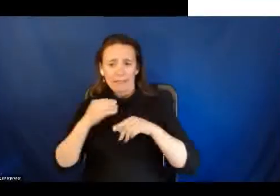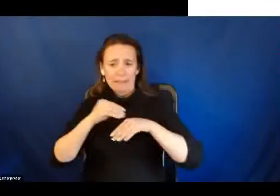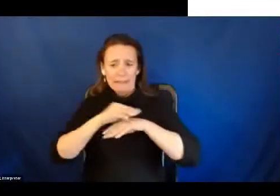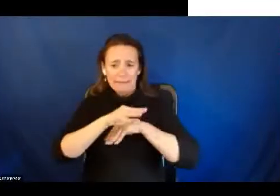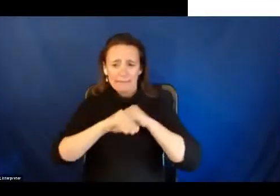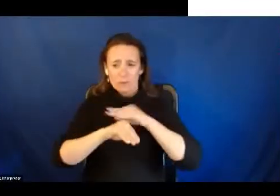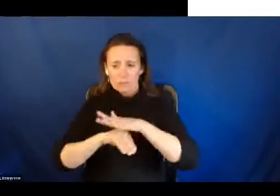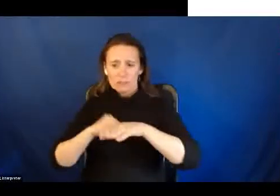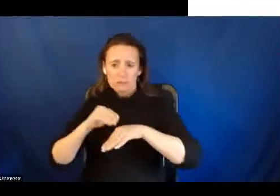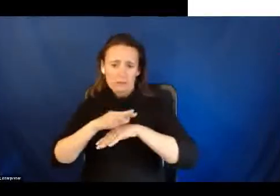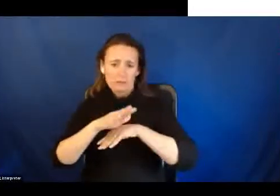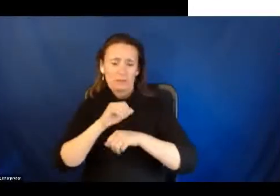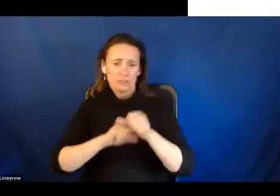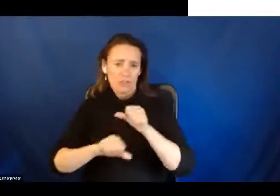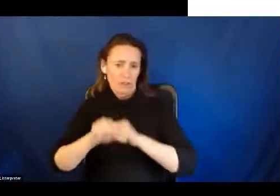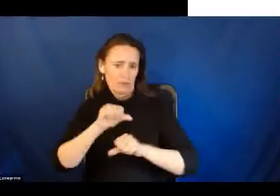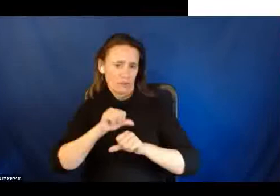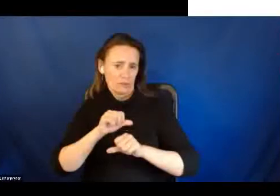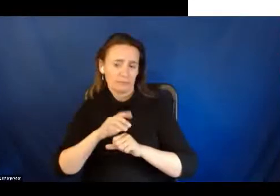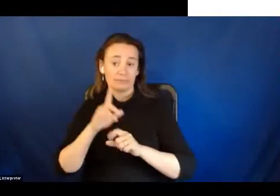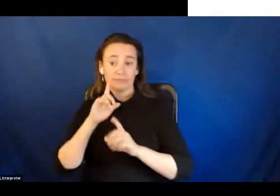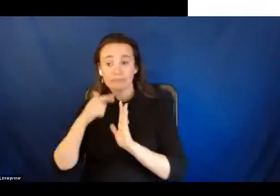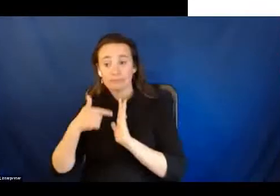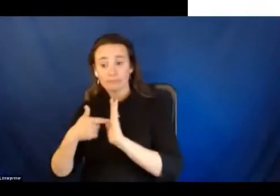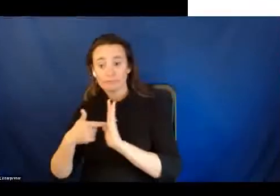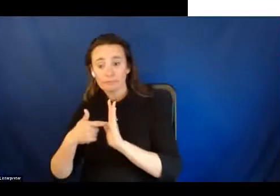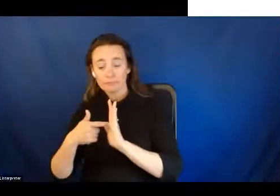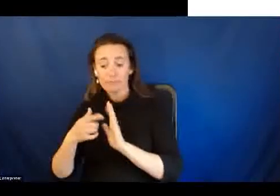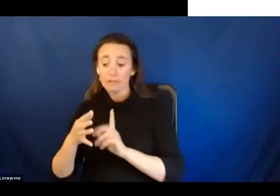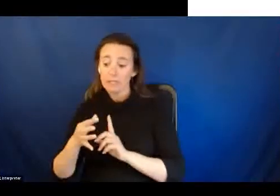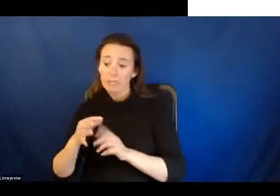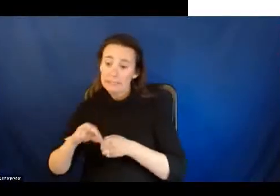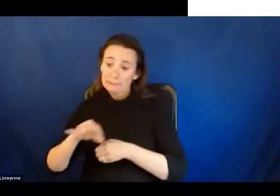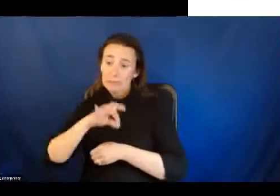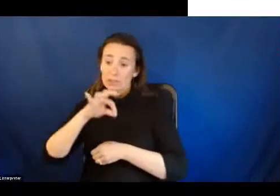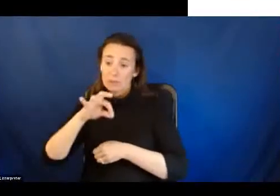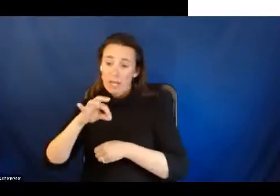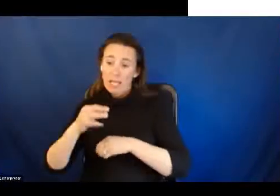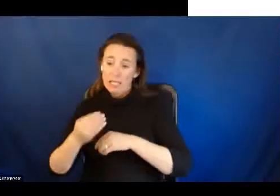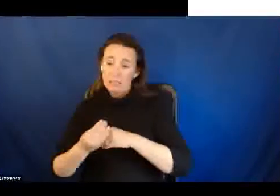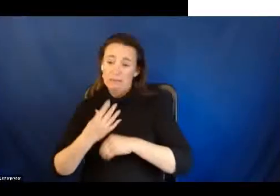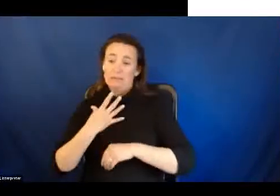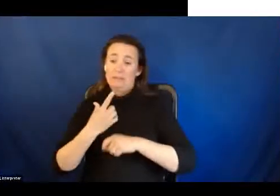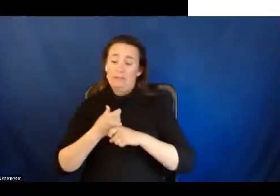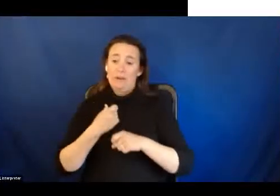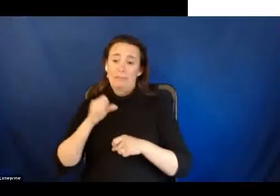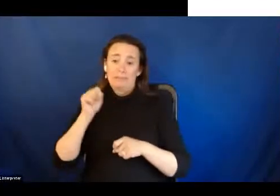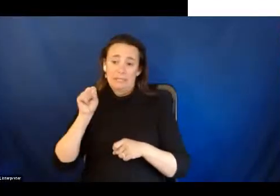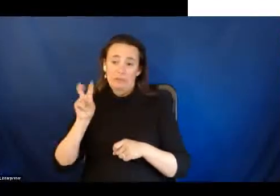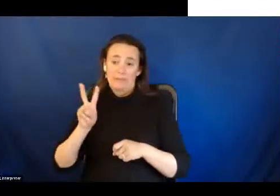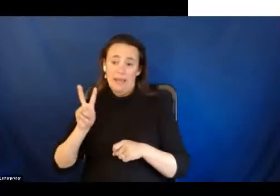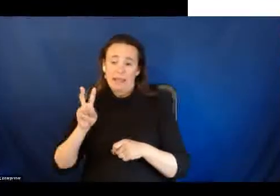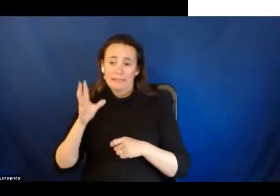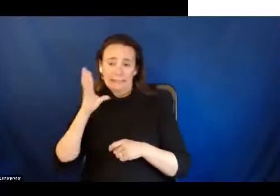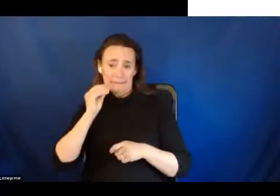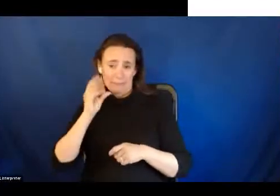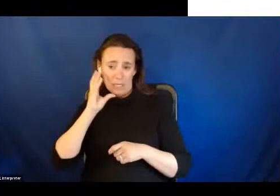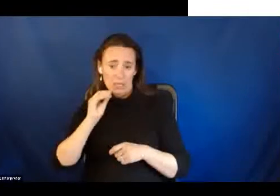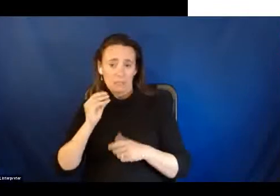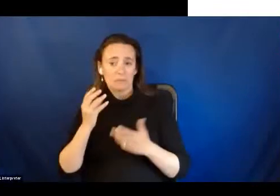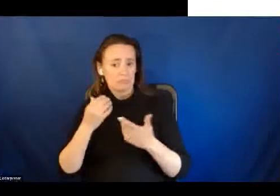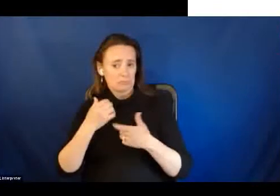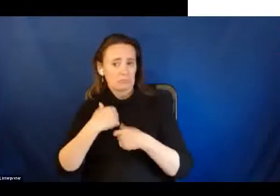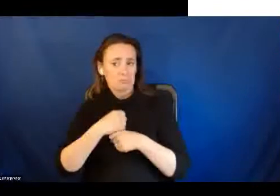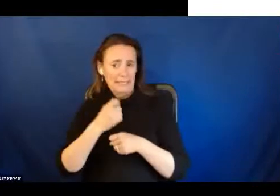example, if someone's spirituality is being impacted by their sexual violence experience, it makes sense that there may be some disruption in their